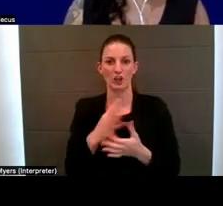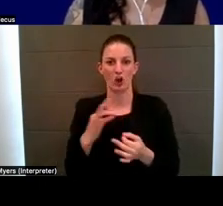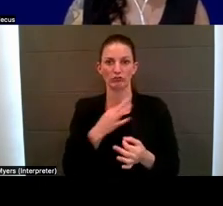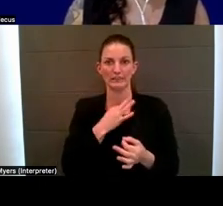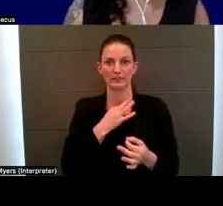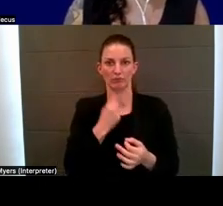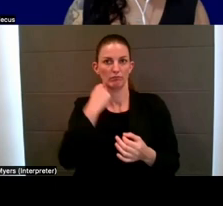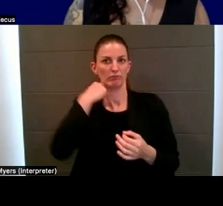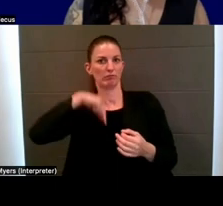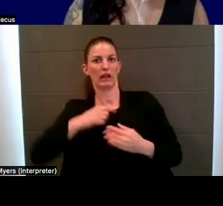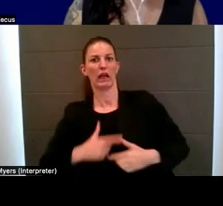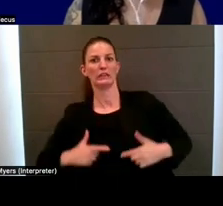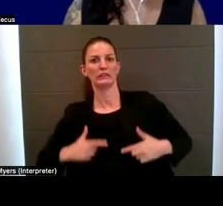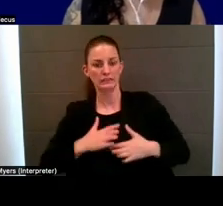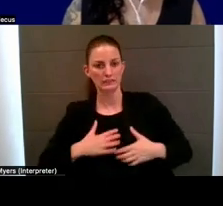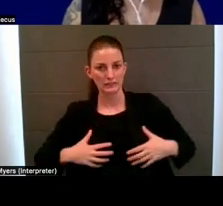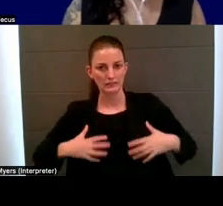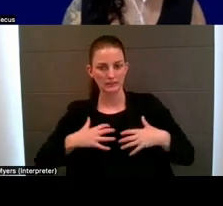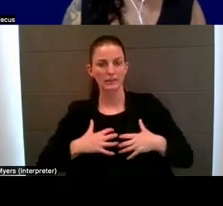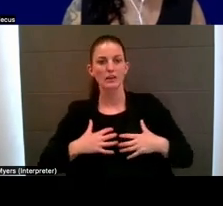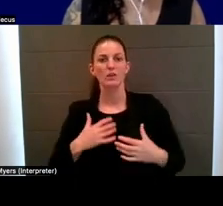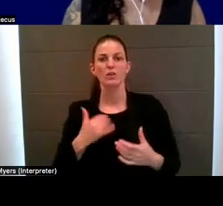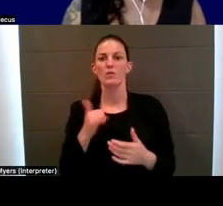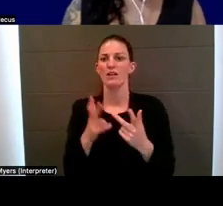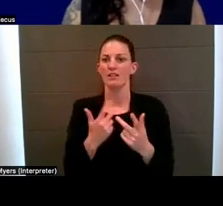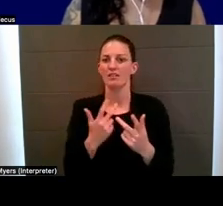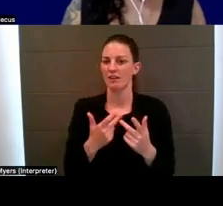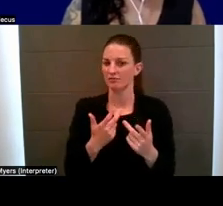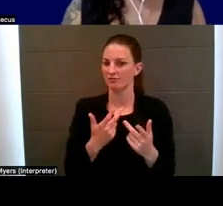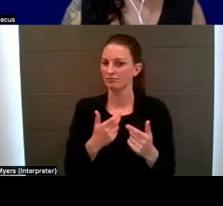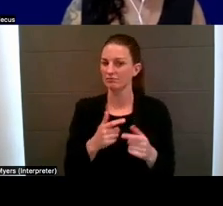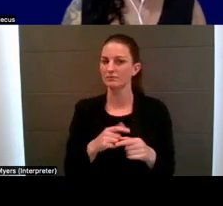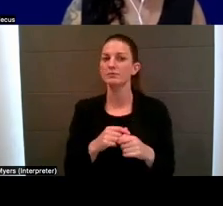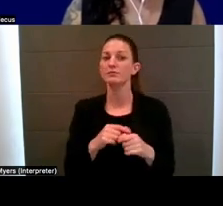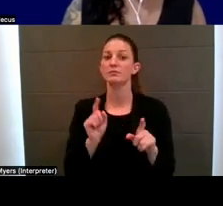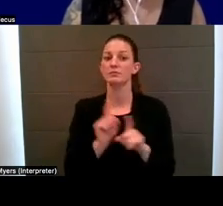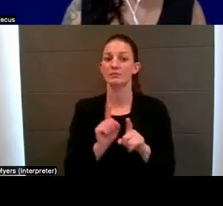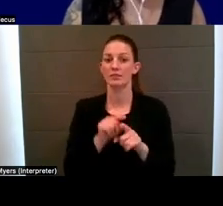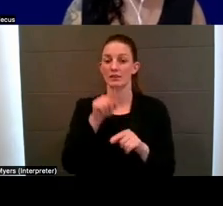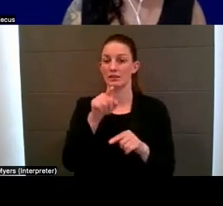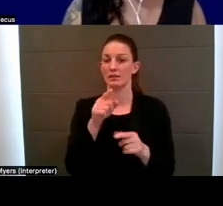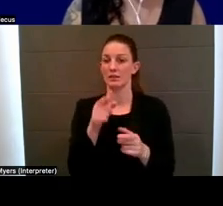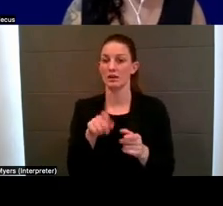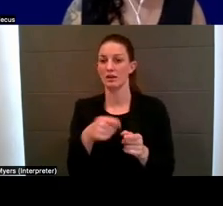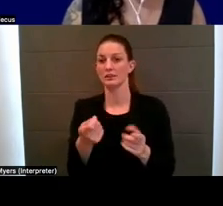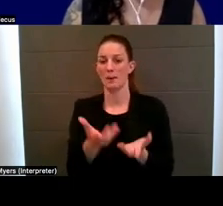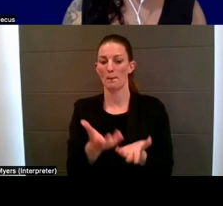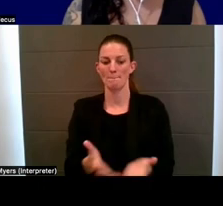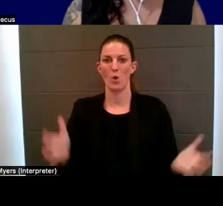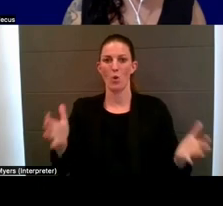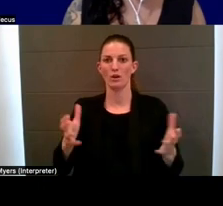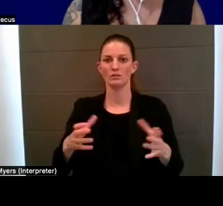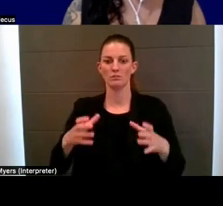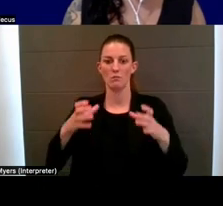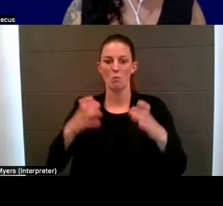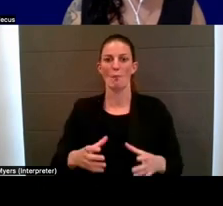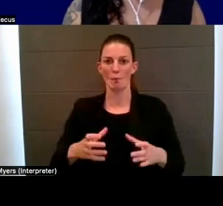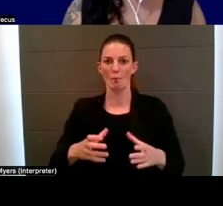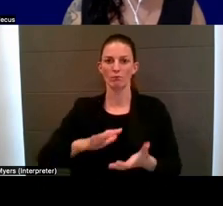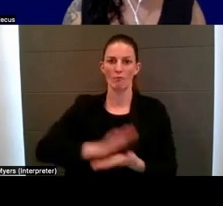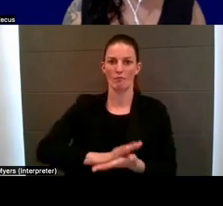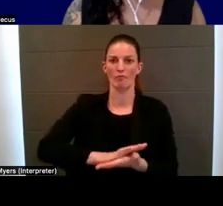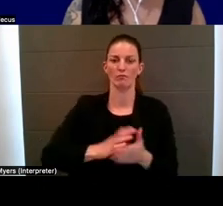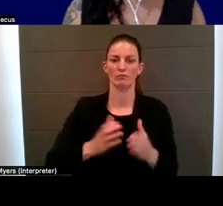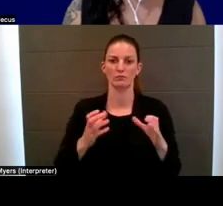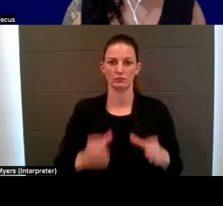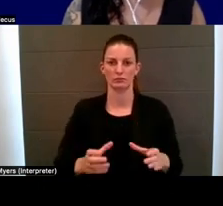use items such as suction bowls and spoons. And you can also see this is a high contrast one. So it's the pale blue with the bright